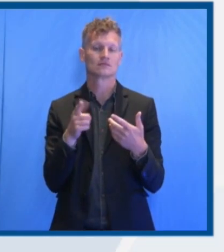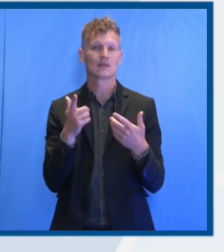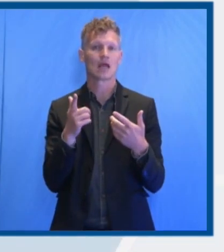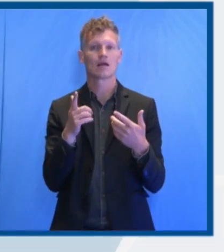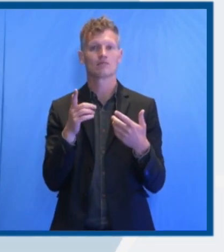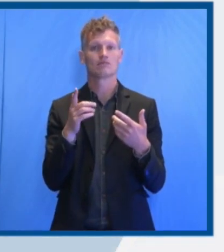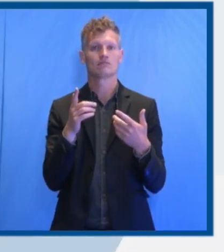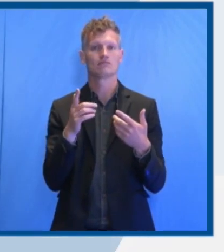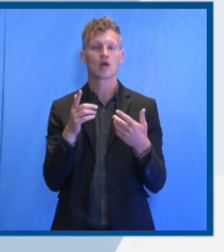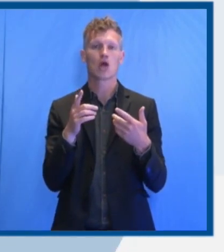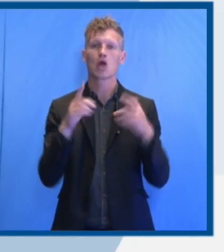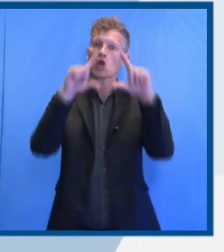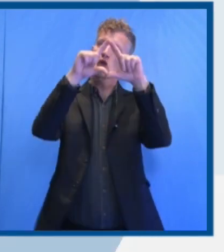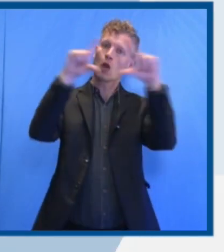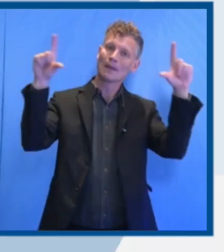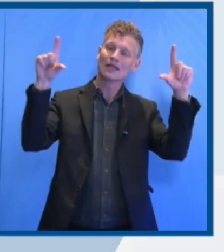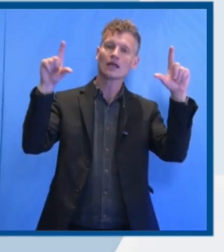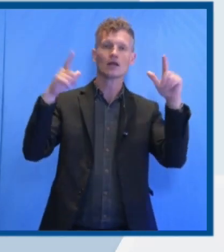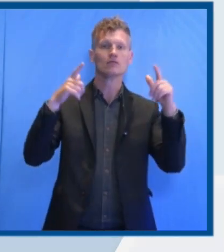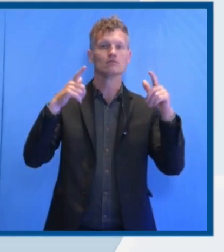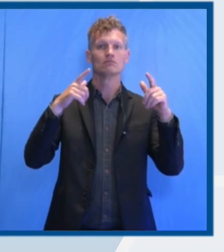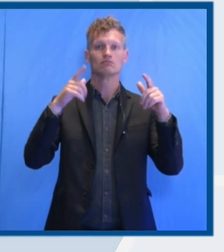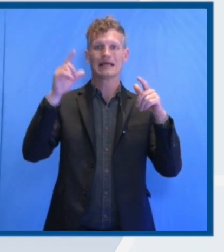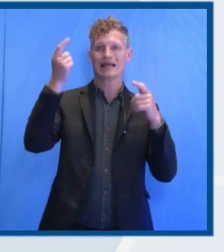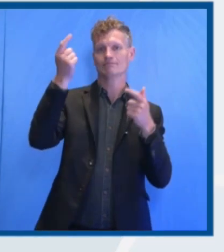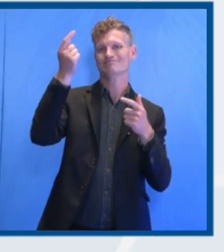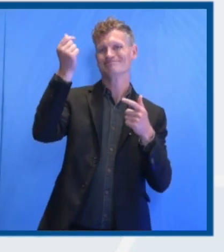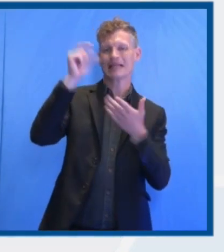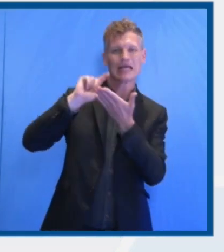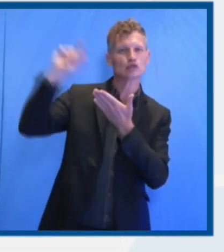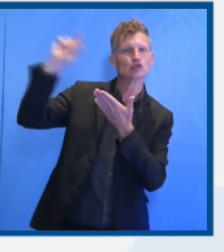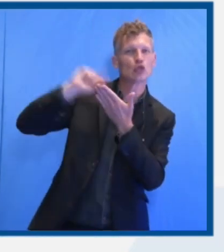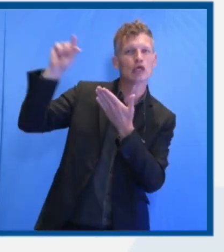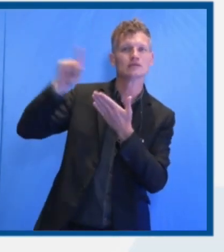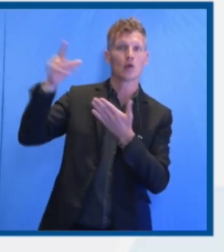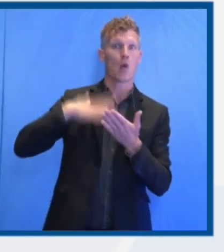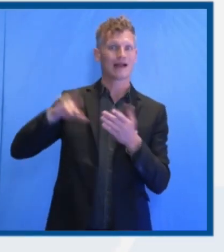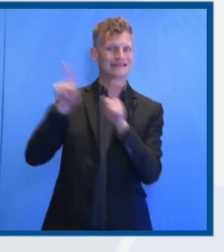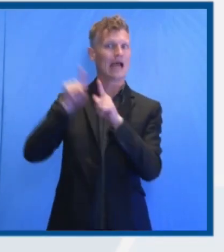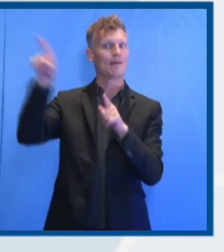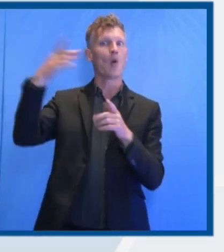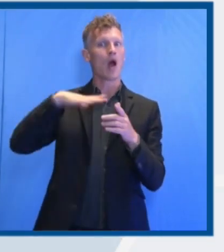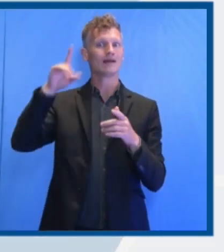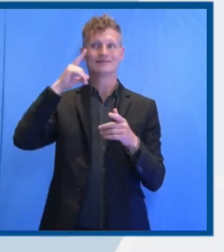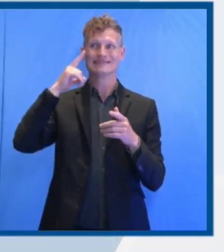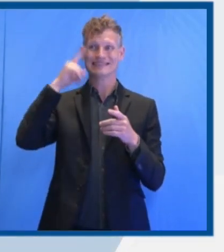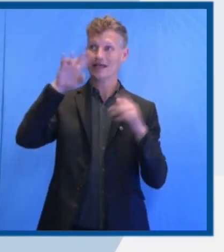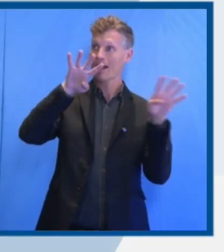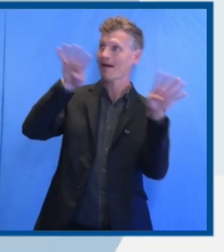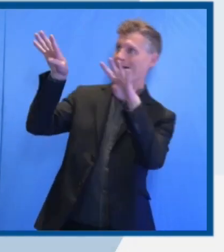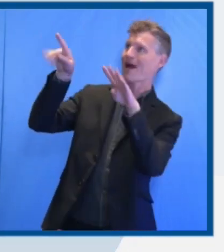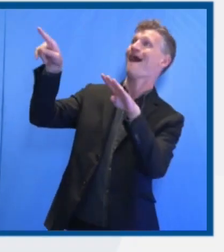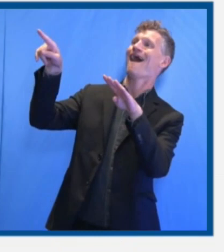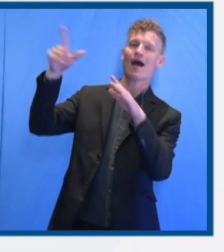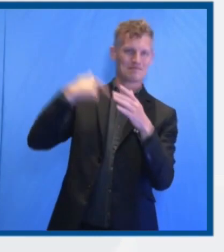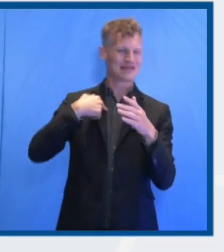companies want to be doing. They want to be seen to be pro-nature, pro-climate. So it's starting, but it's not at